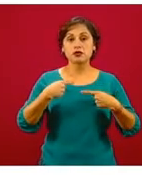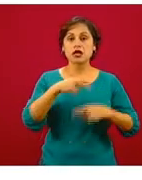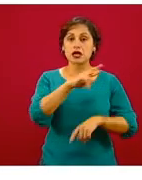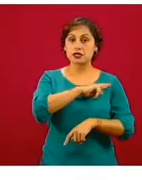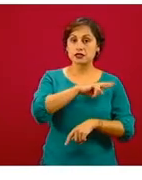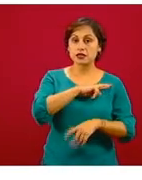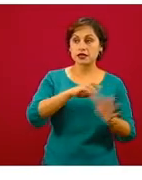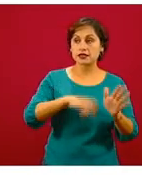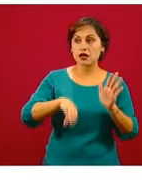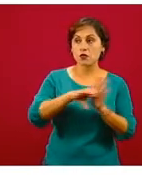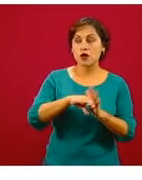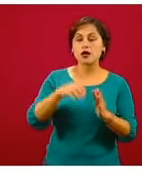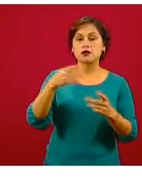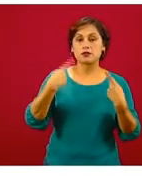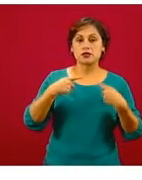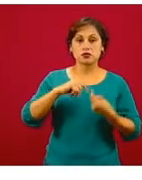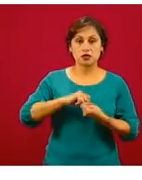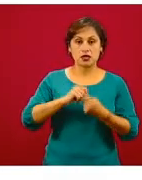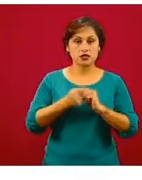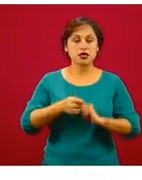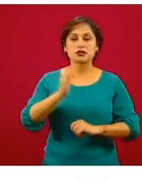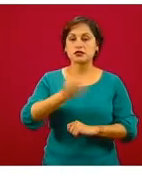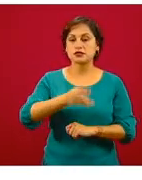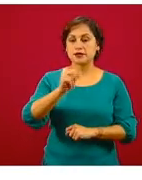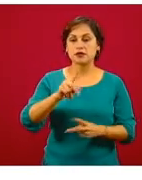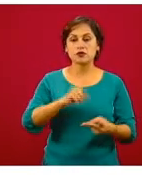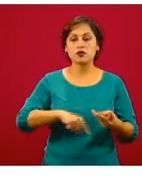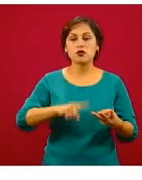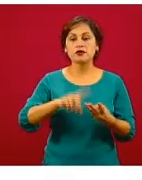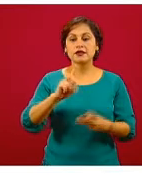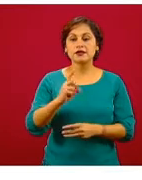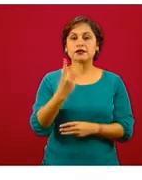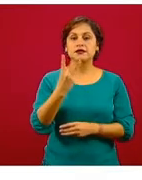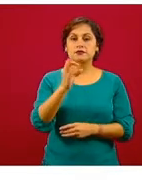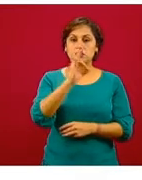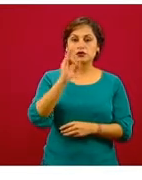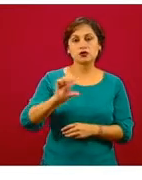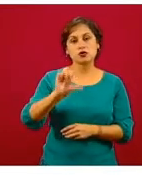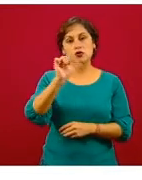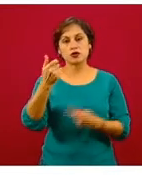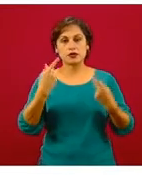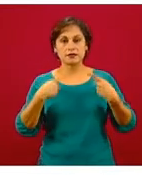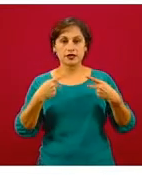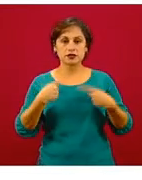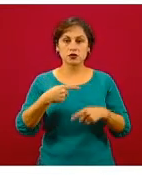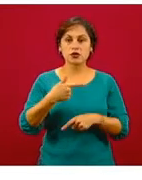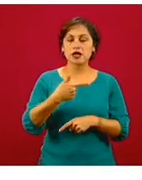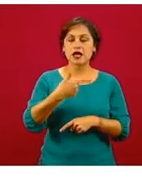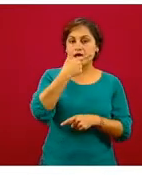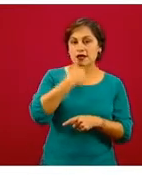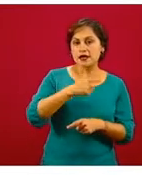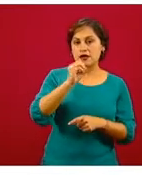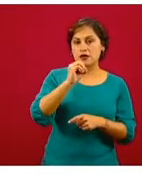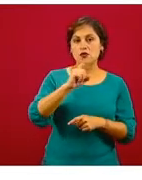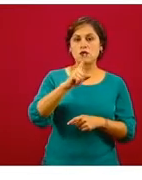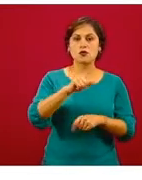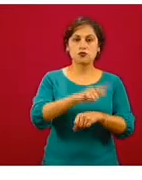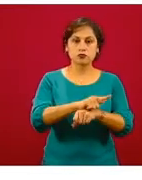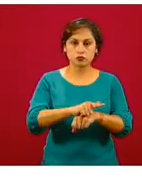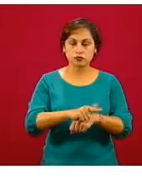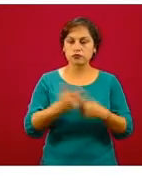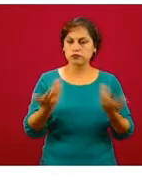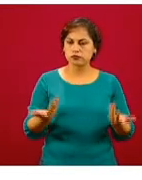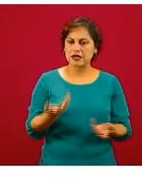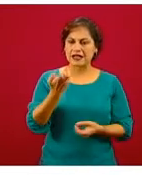36% of people would not rent a room to a trans person, and 32% would not rent to a lesbian or